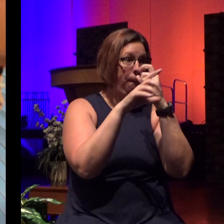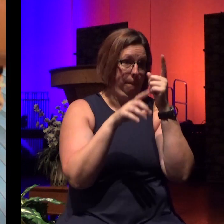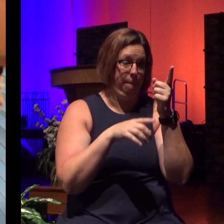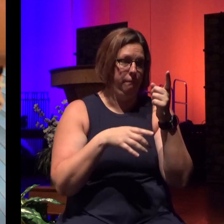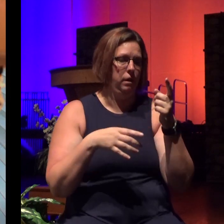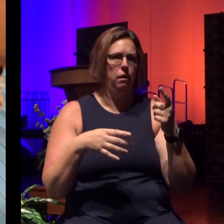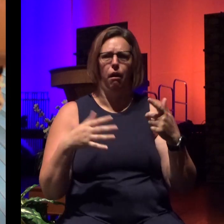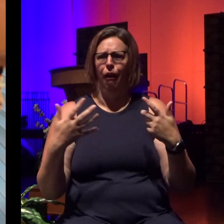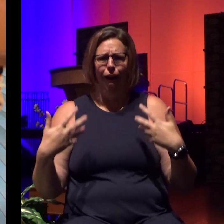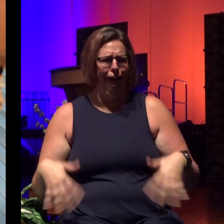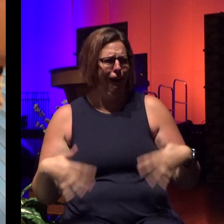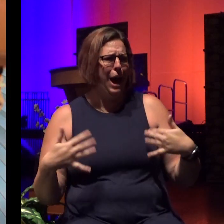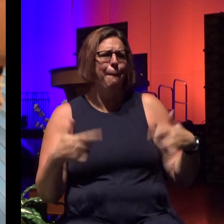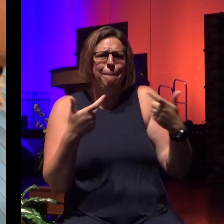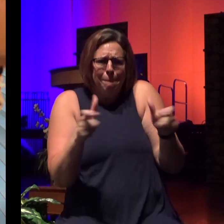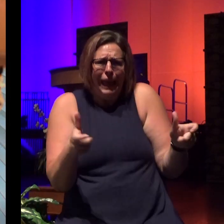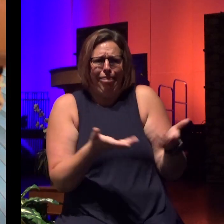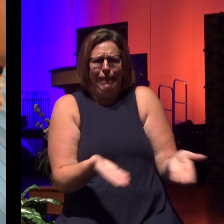things.